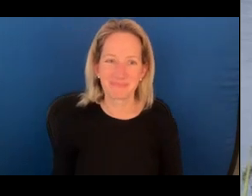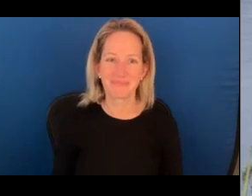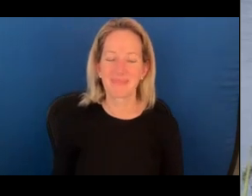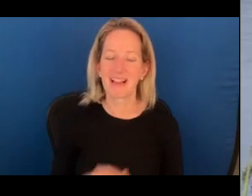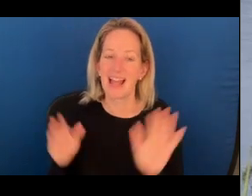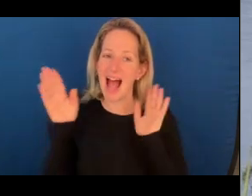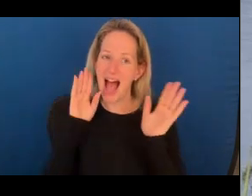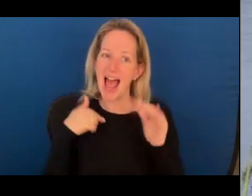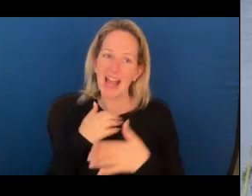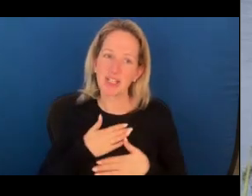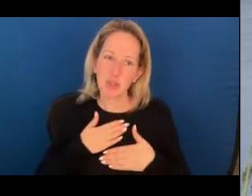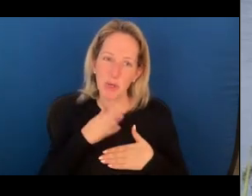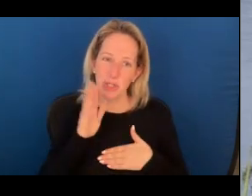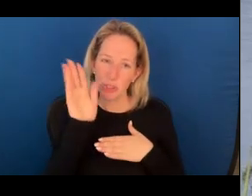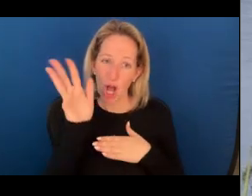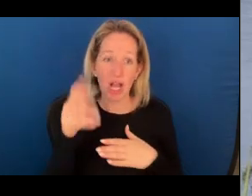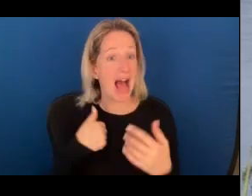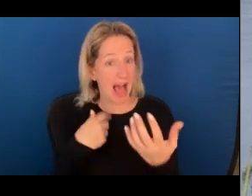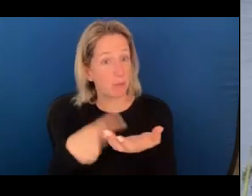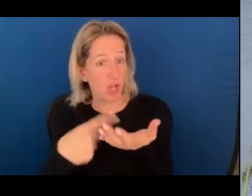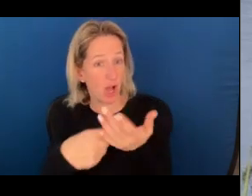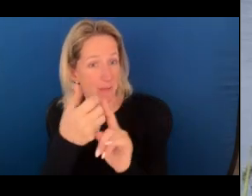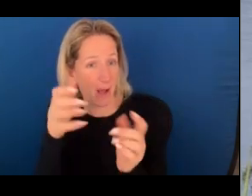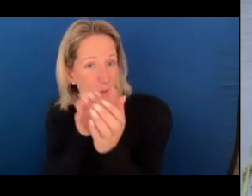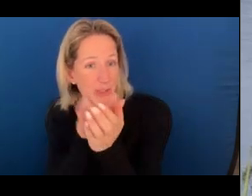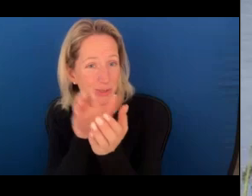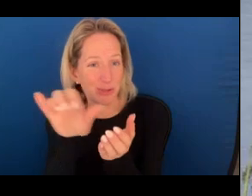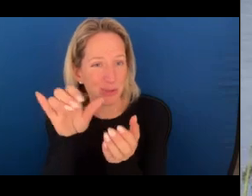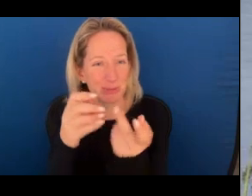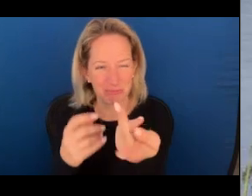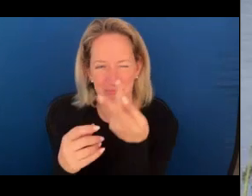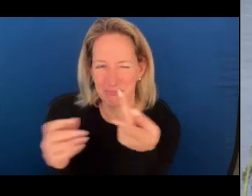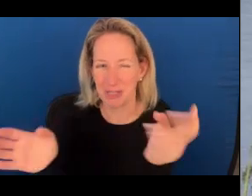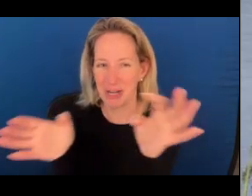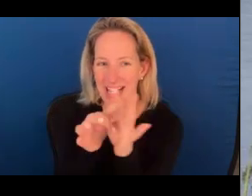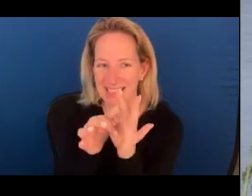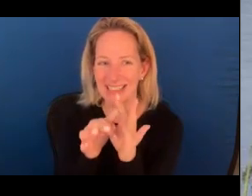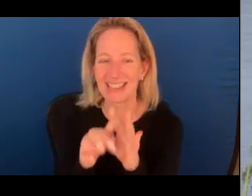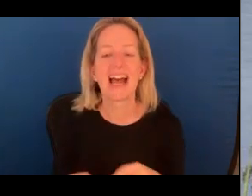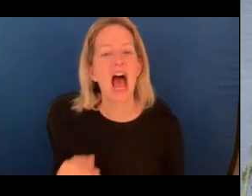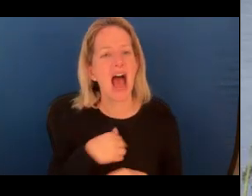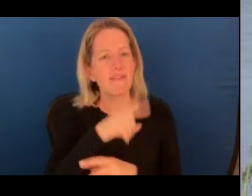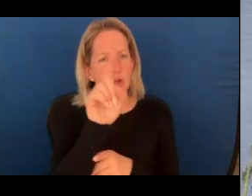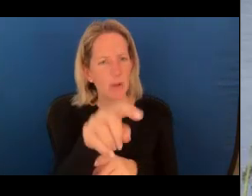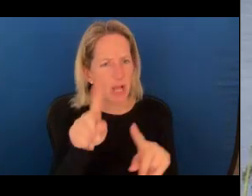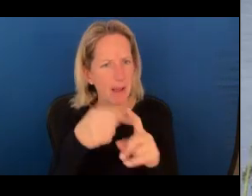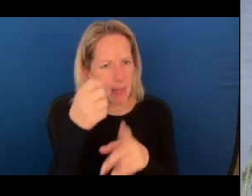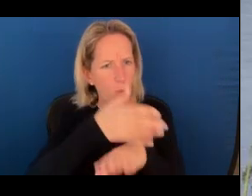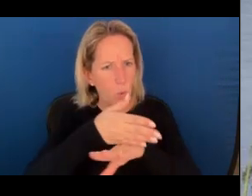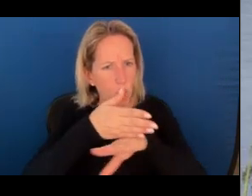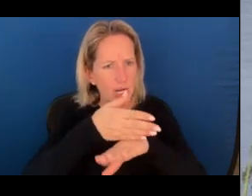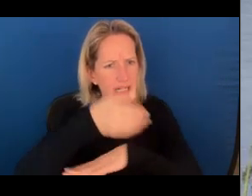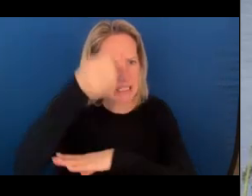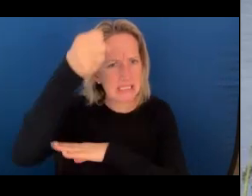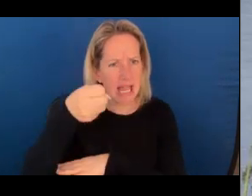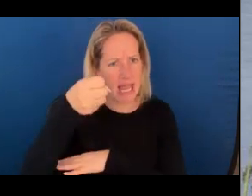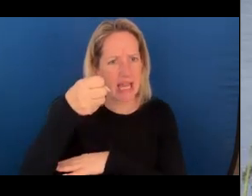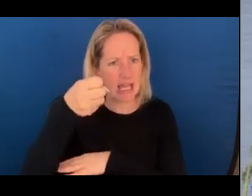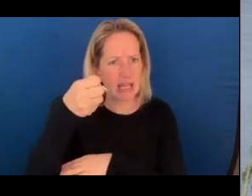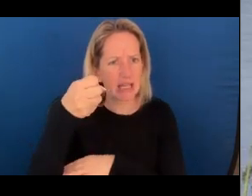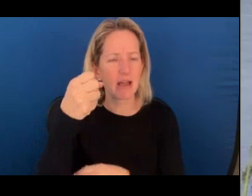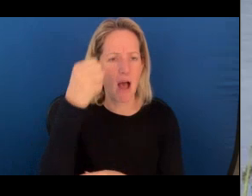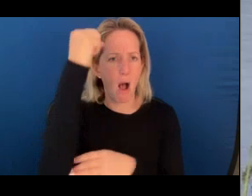talking about oysters too, so we should connect. Yes. I had a question about the wooden stakes. Do you have the folks